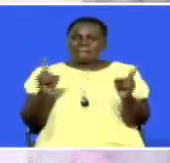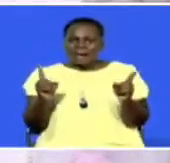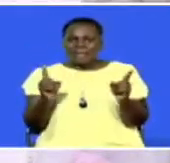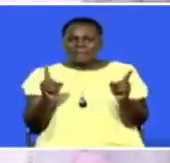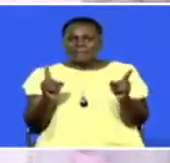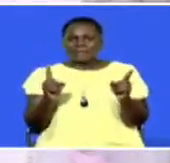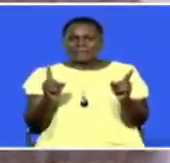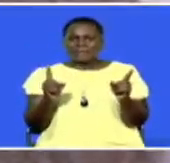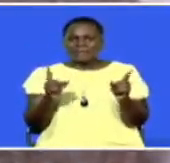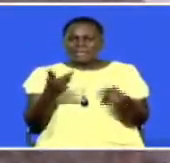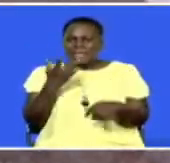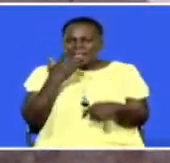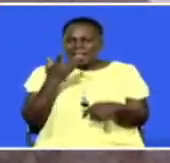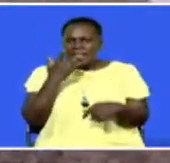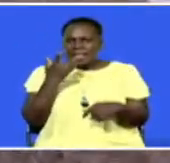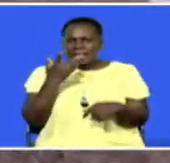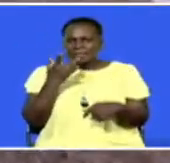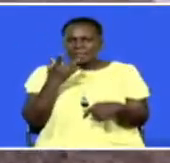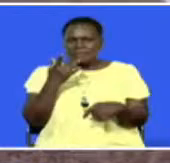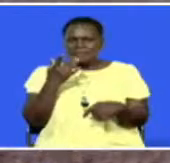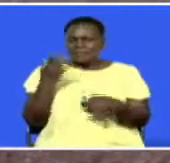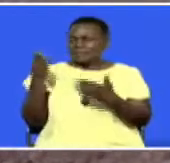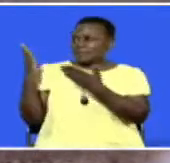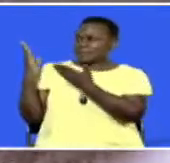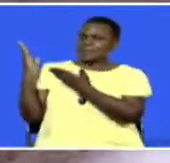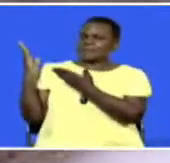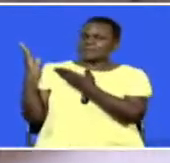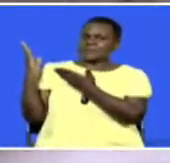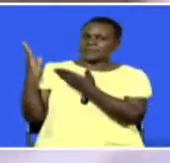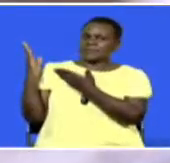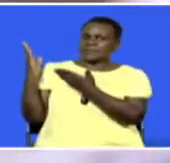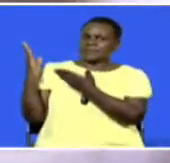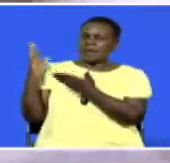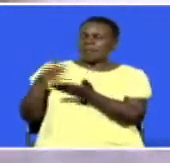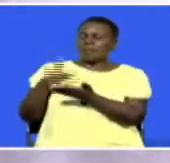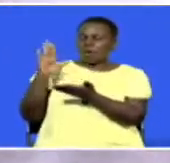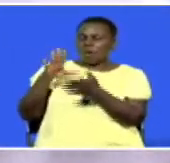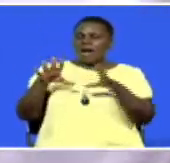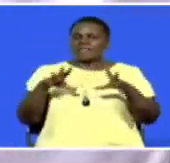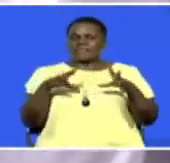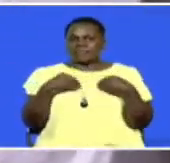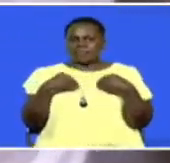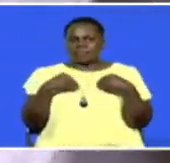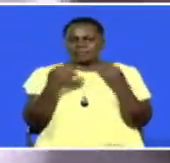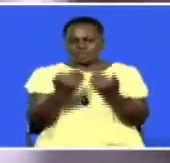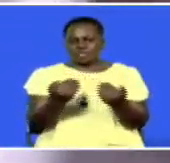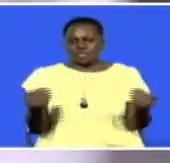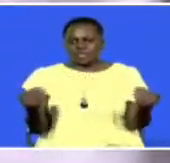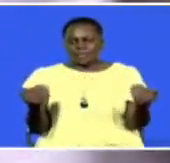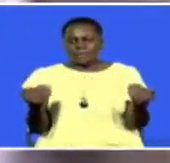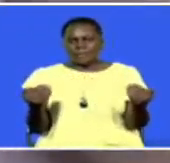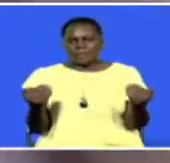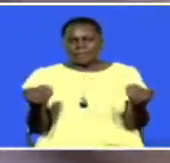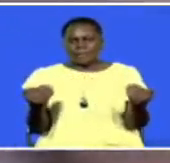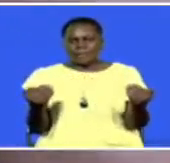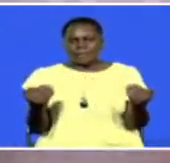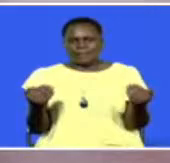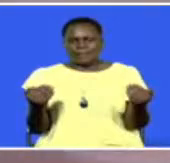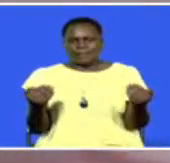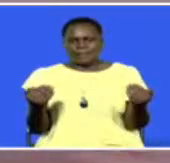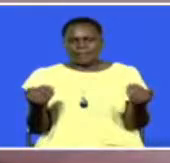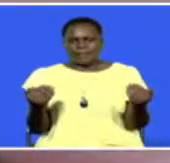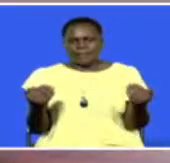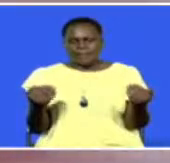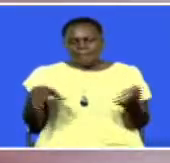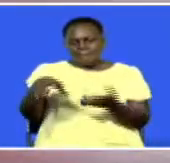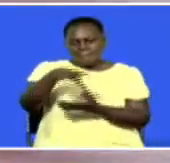for taste-wise, I find that this is more accepted by children. So you